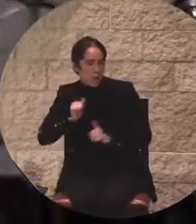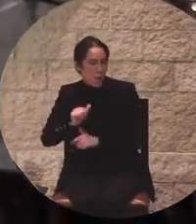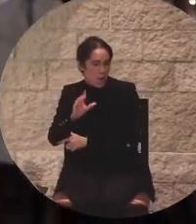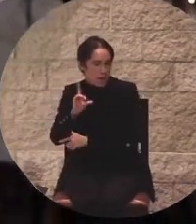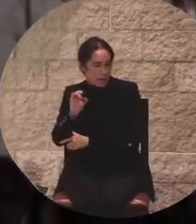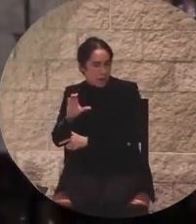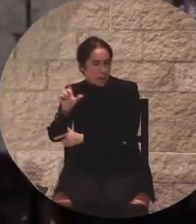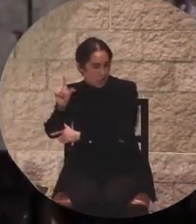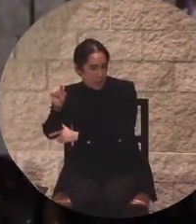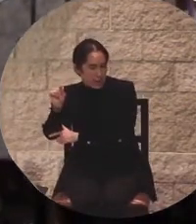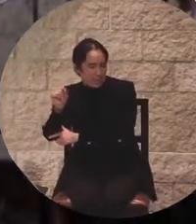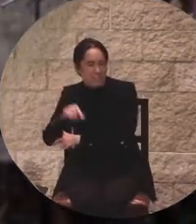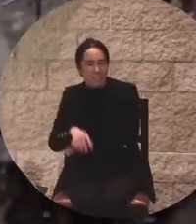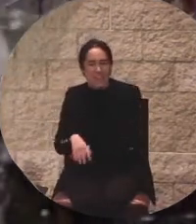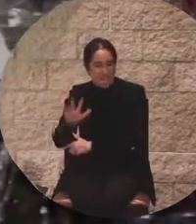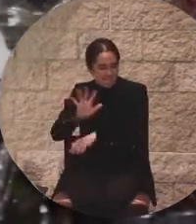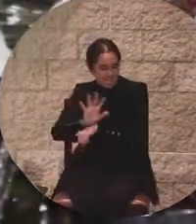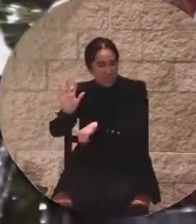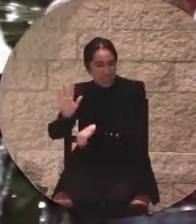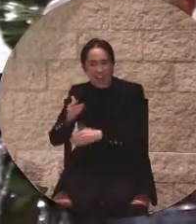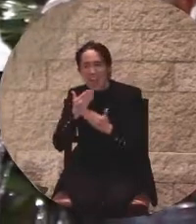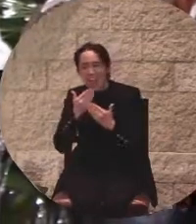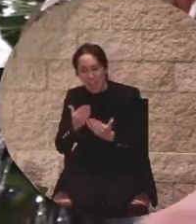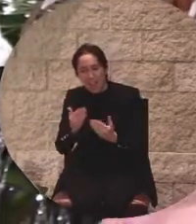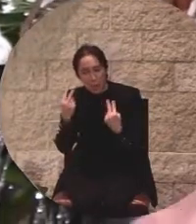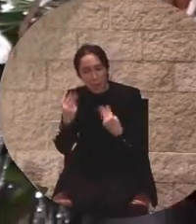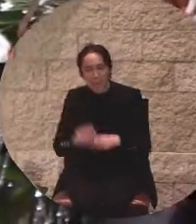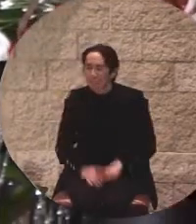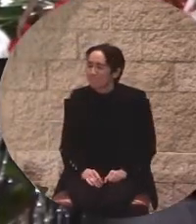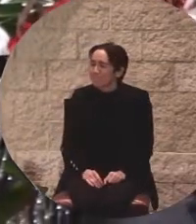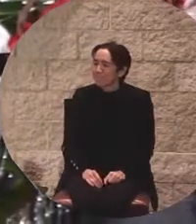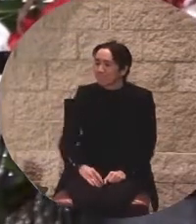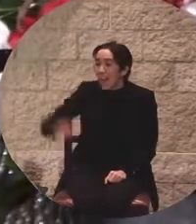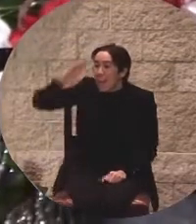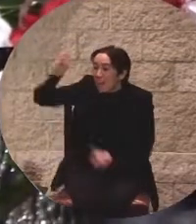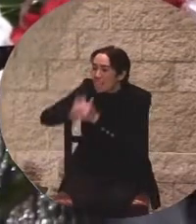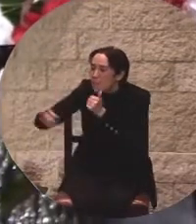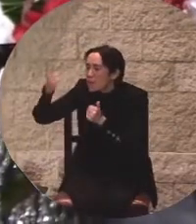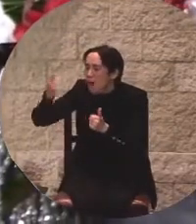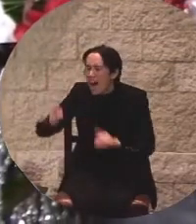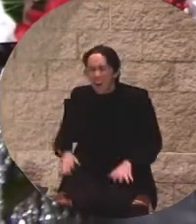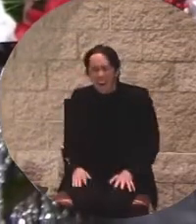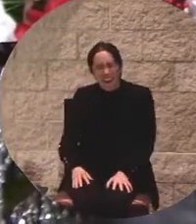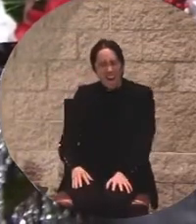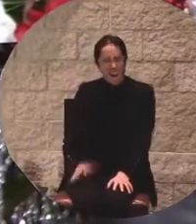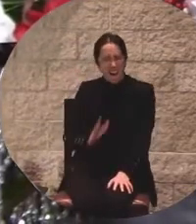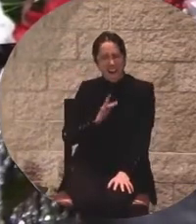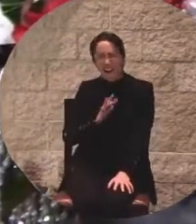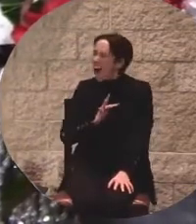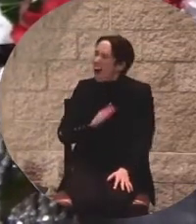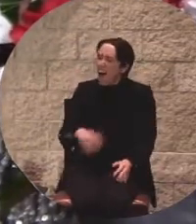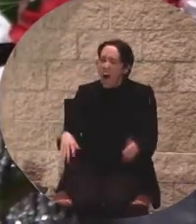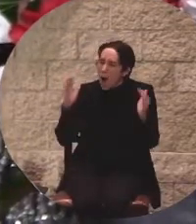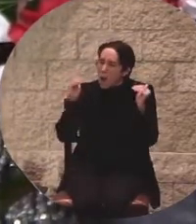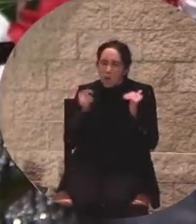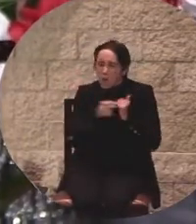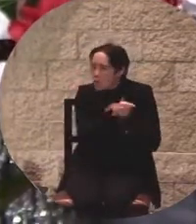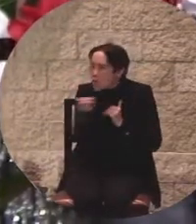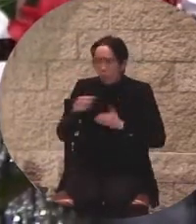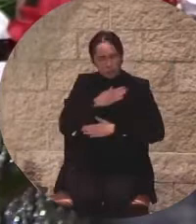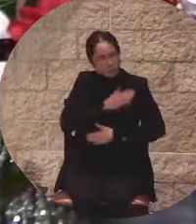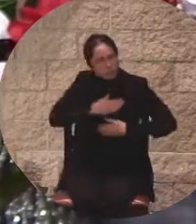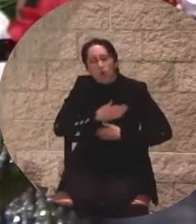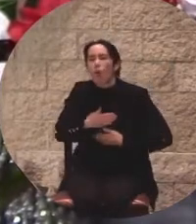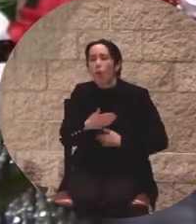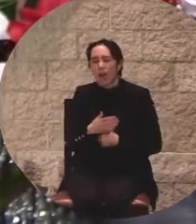o'clock. Thanks for listening. Hey everybody, that was fabulous. I hope you're having a great time watching all of these